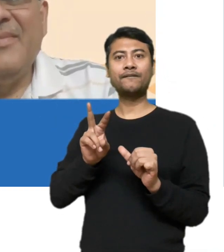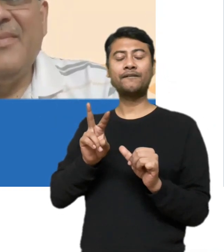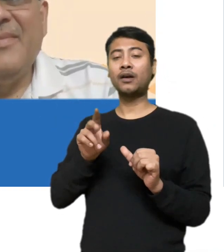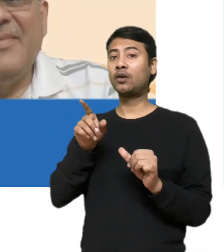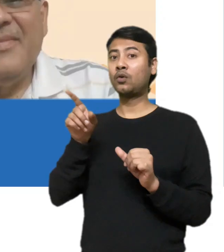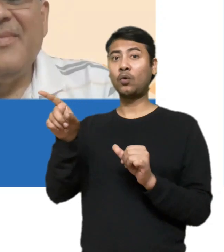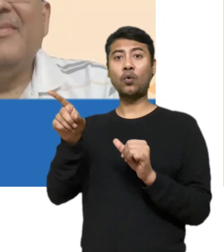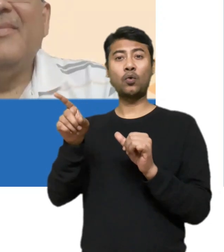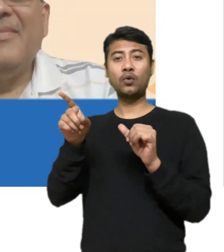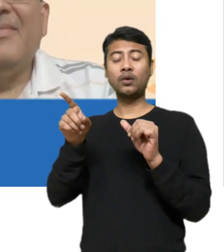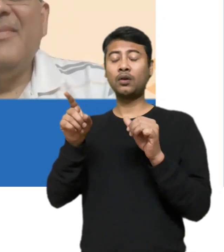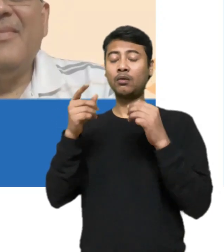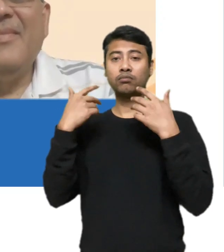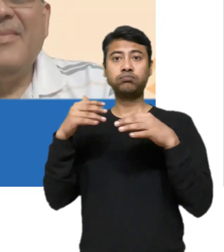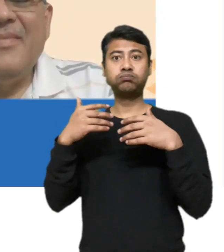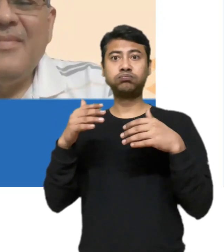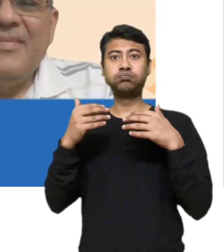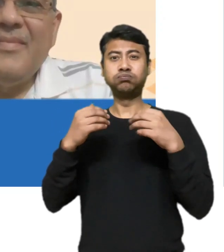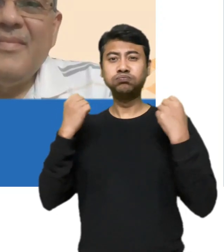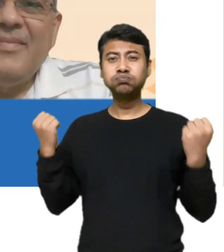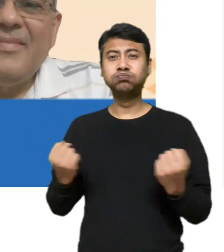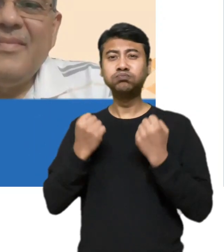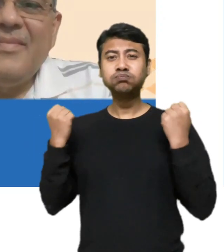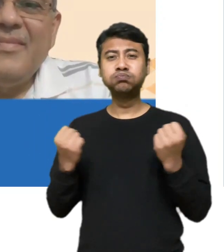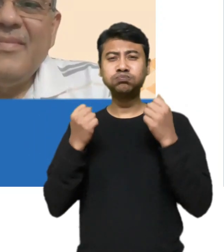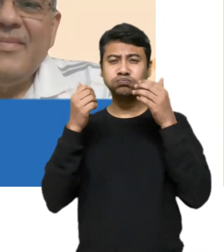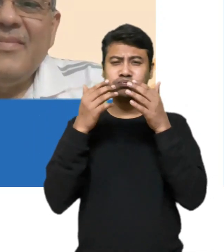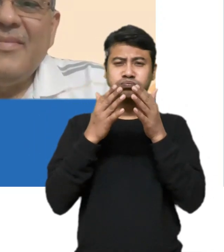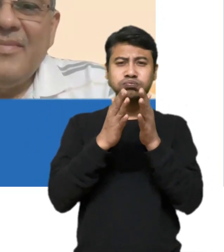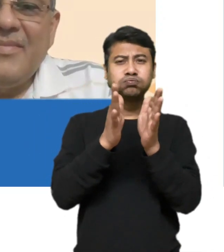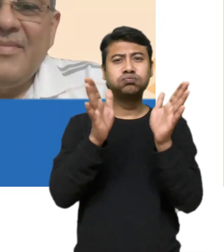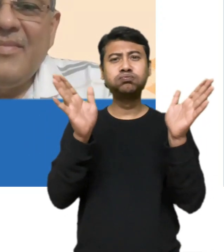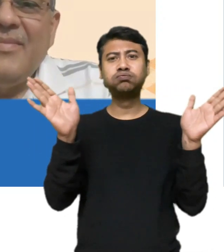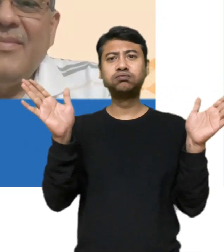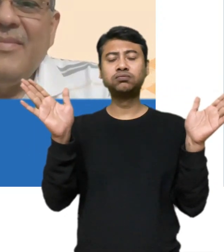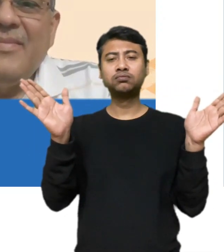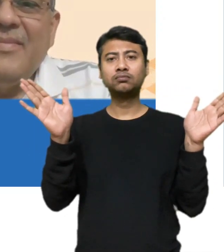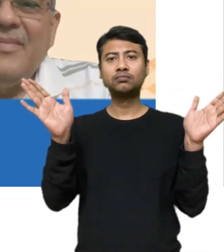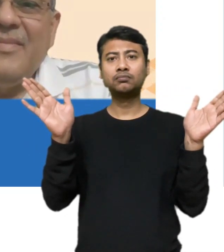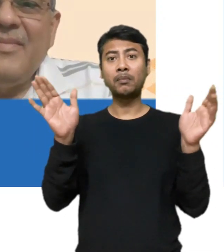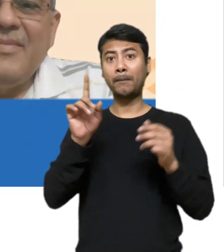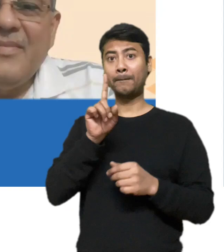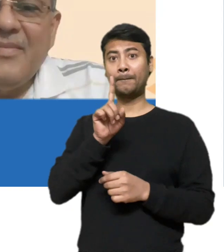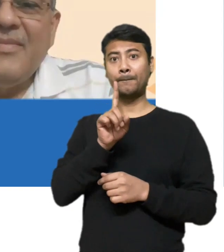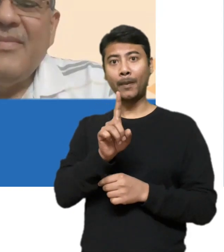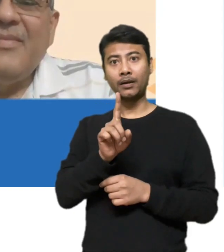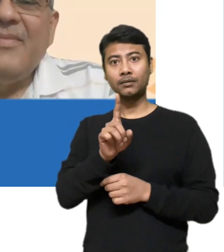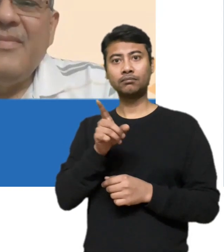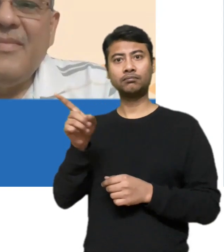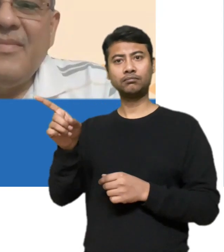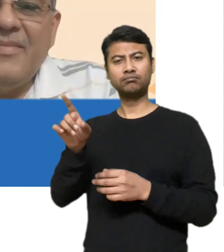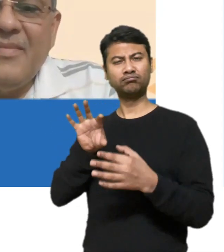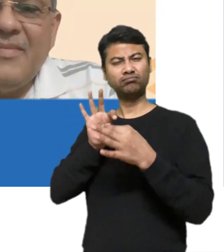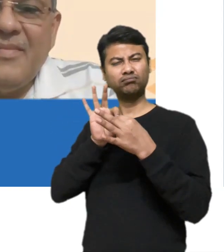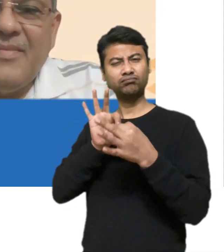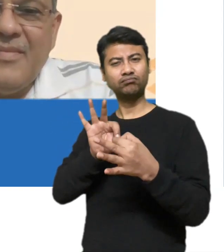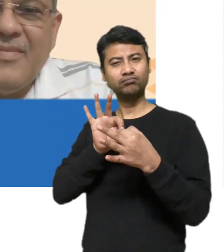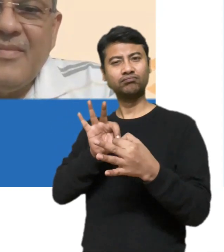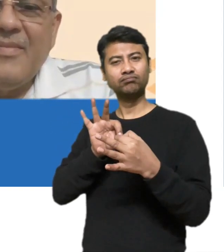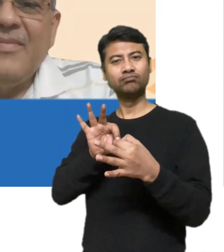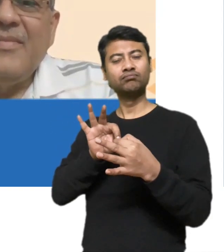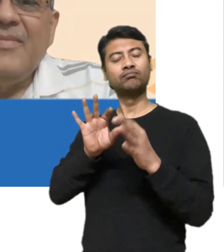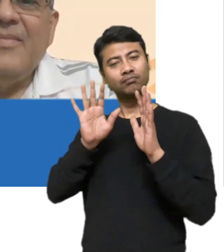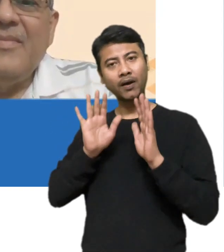net, and but you remain true to the idea and the